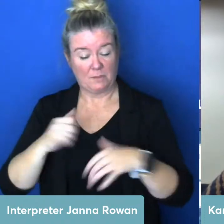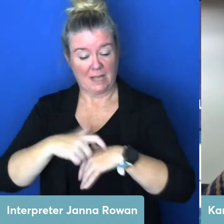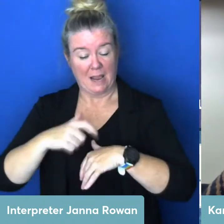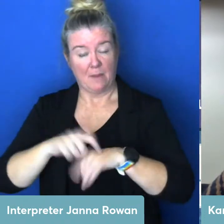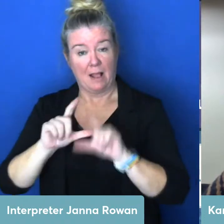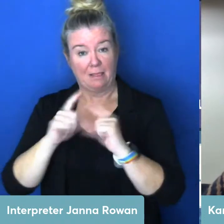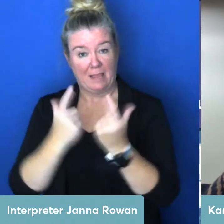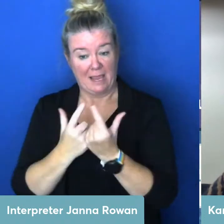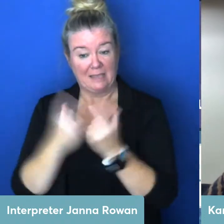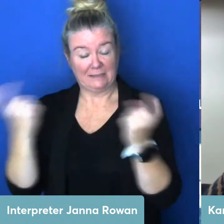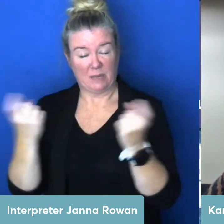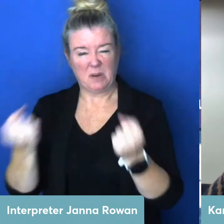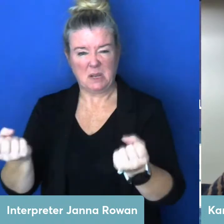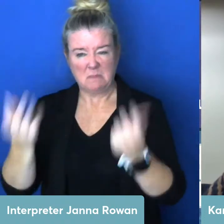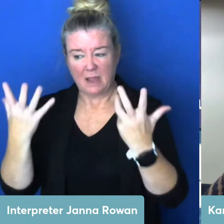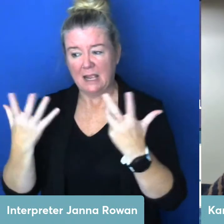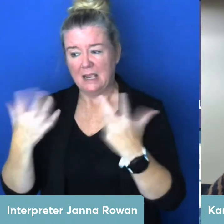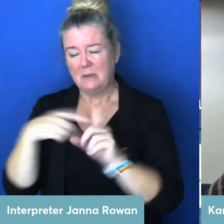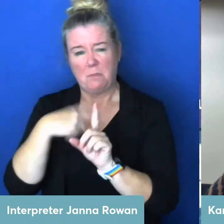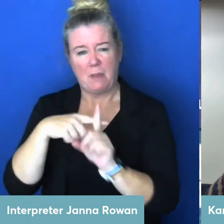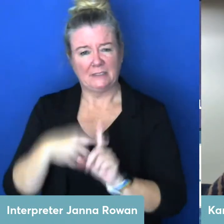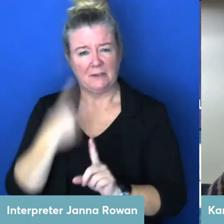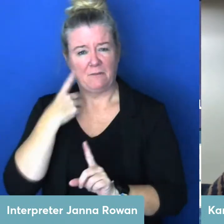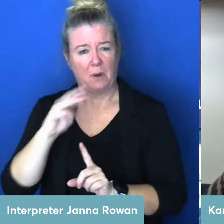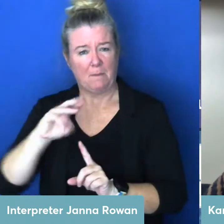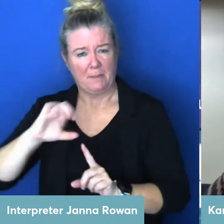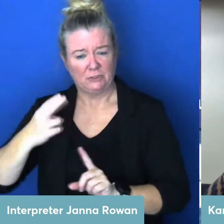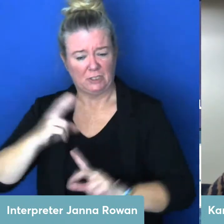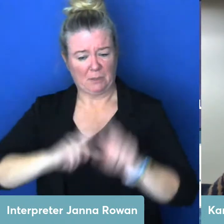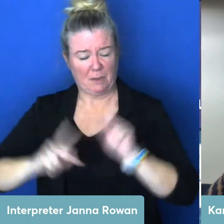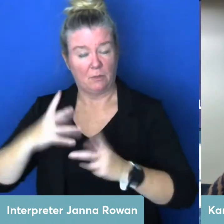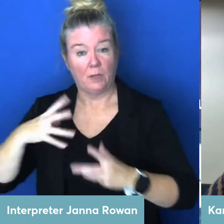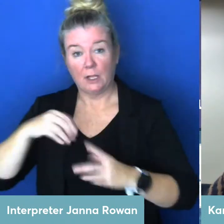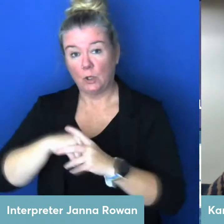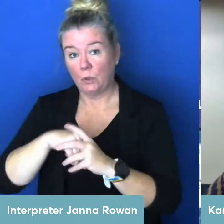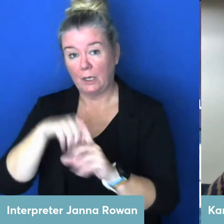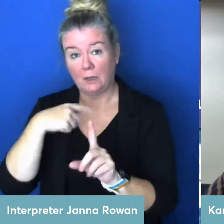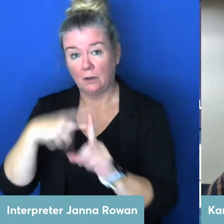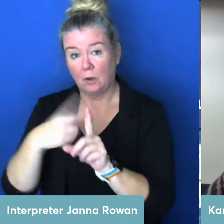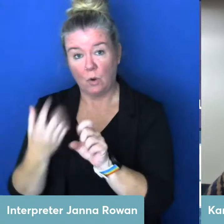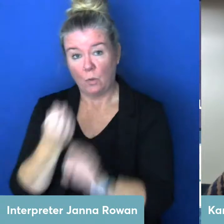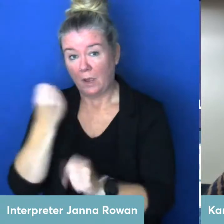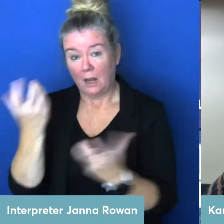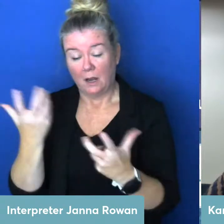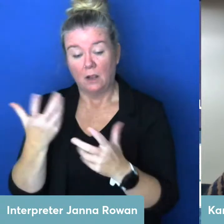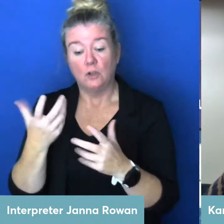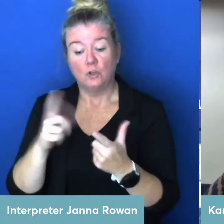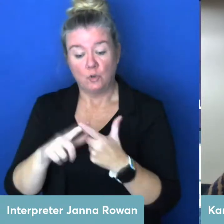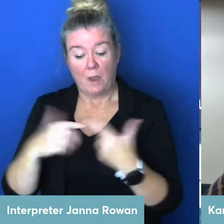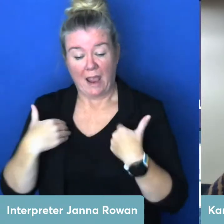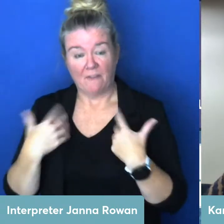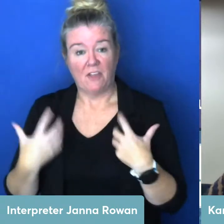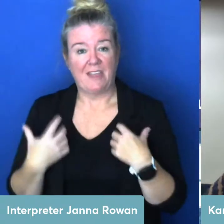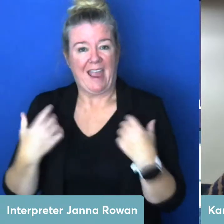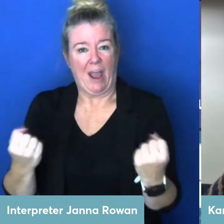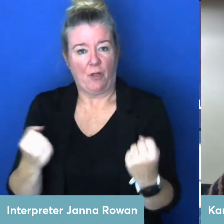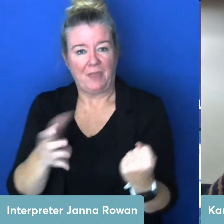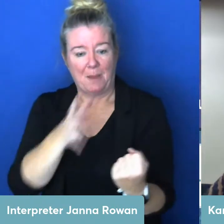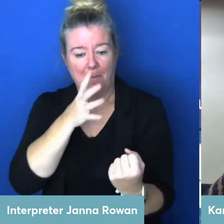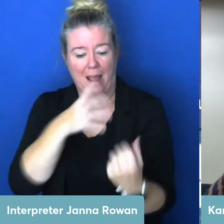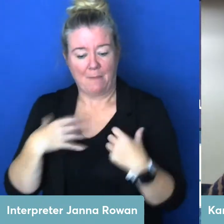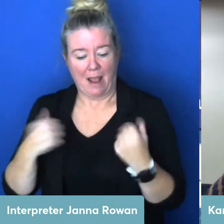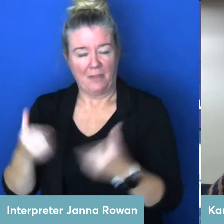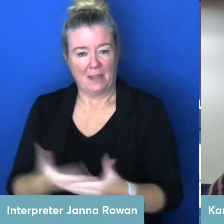able to celebrate many wins for Michiganders, including expansion of the Healthy Moms, Healthy